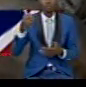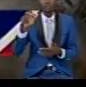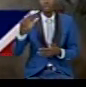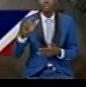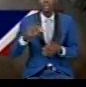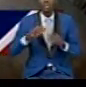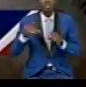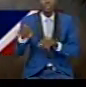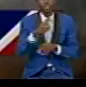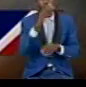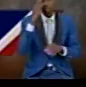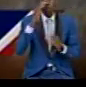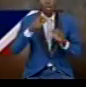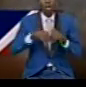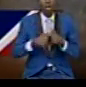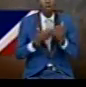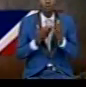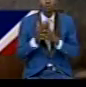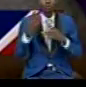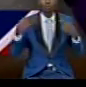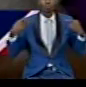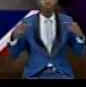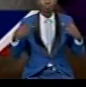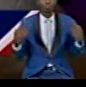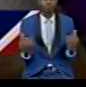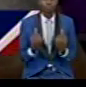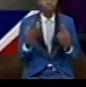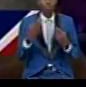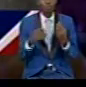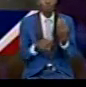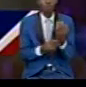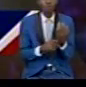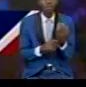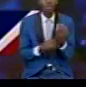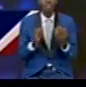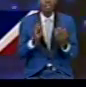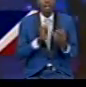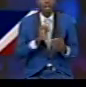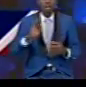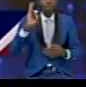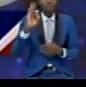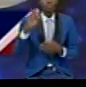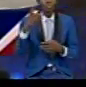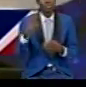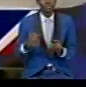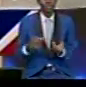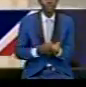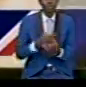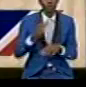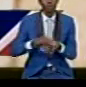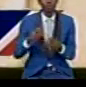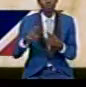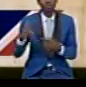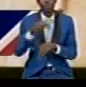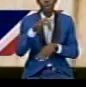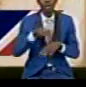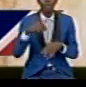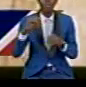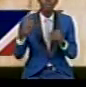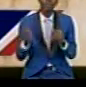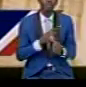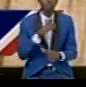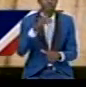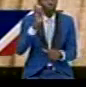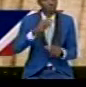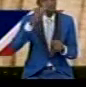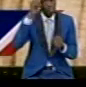flesh. I preached the gospel unto you at the force. He said, you must remember, when